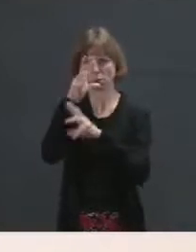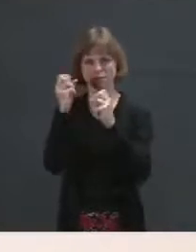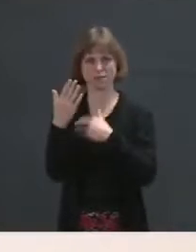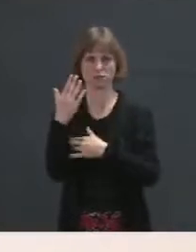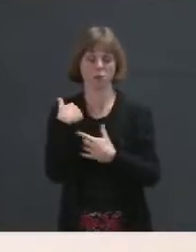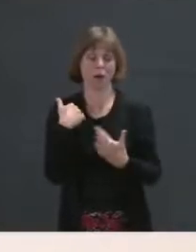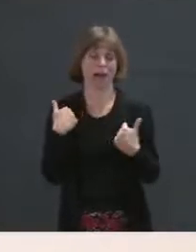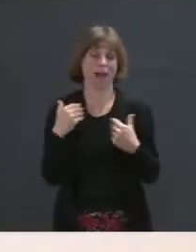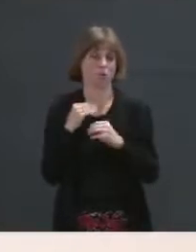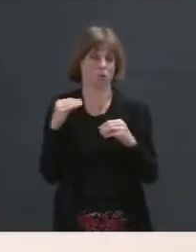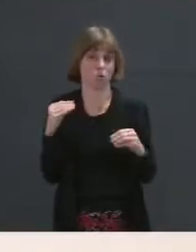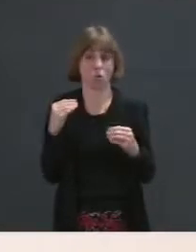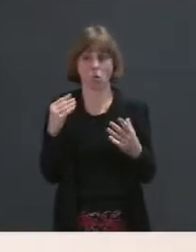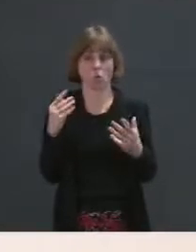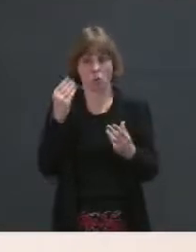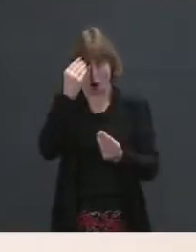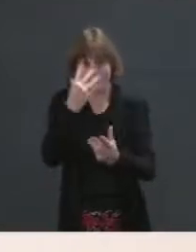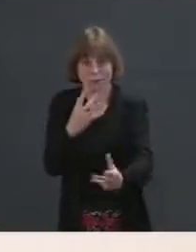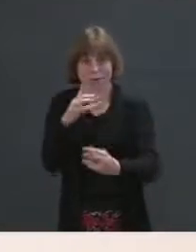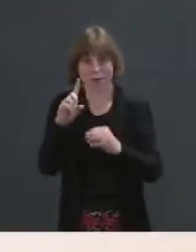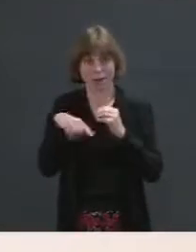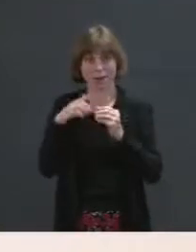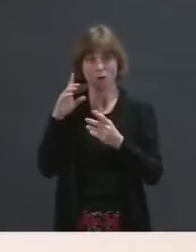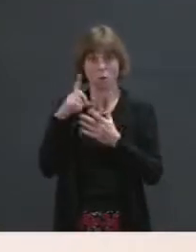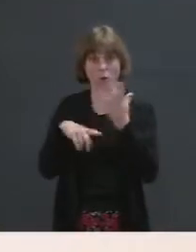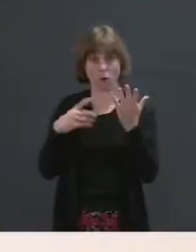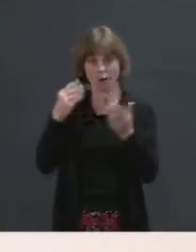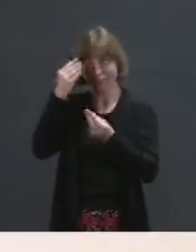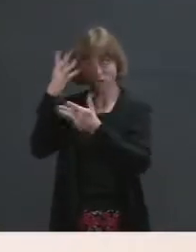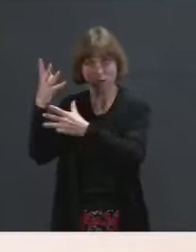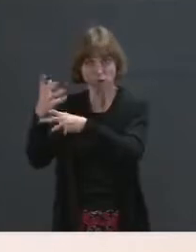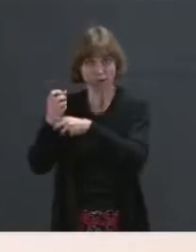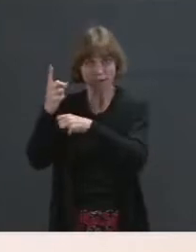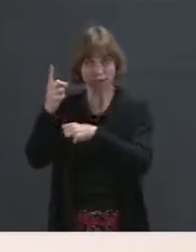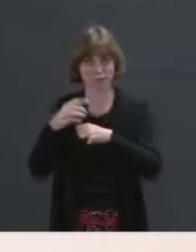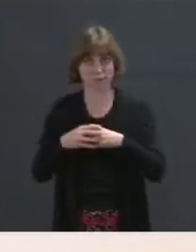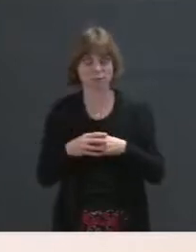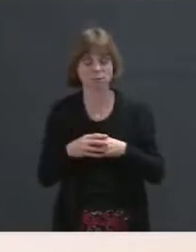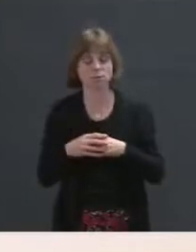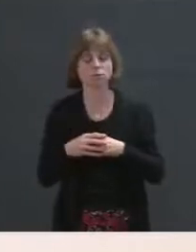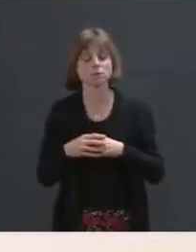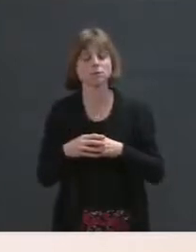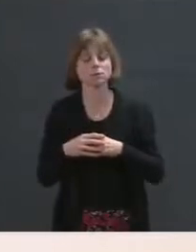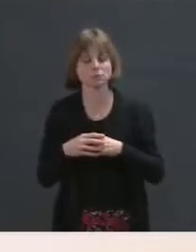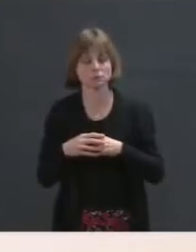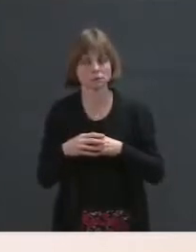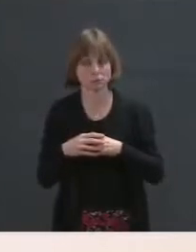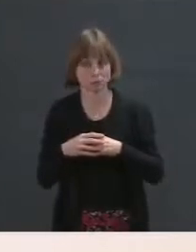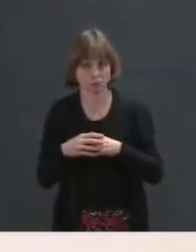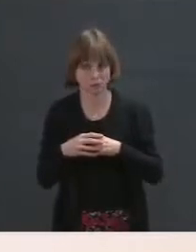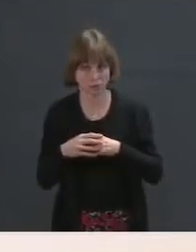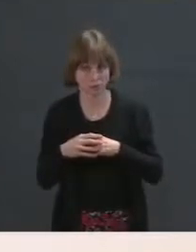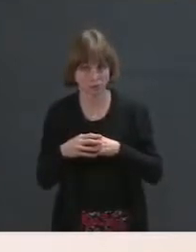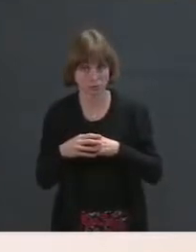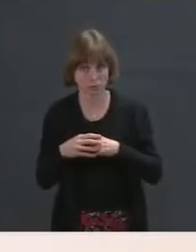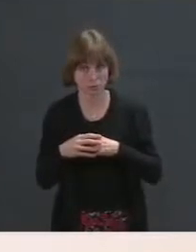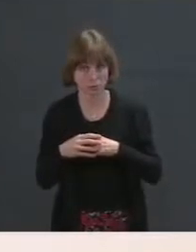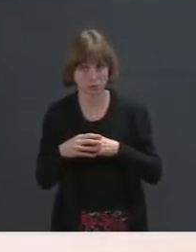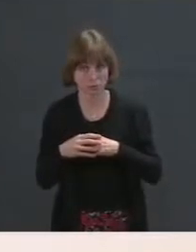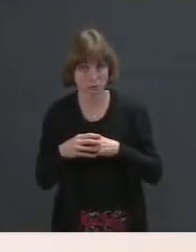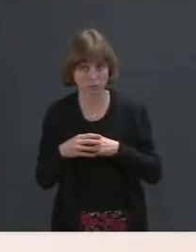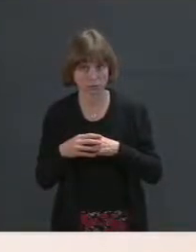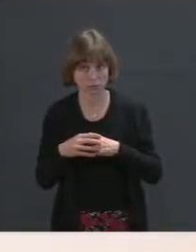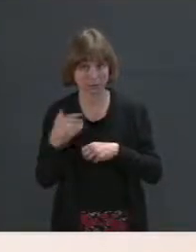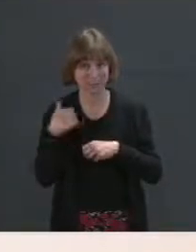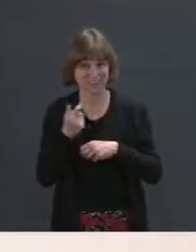on his briefings. So from my colleagues outside the room, I actually received several different questions on, Sure, go ahead. On